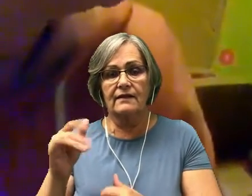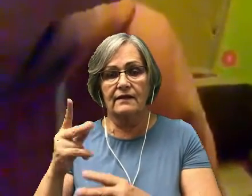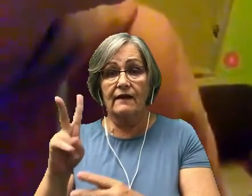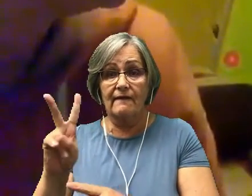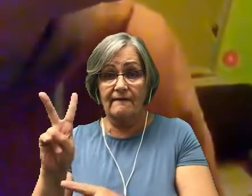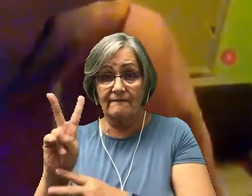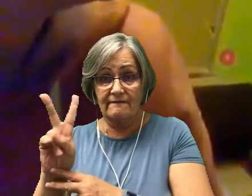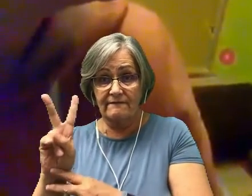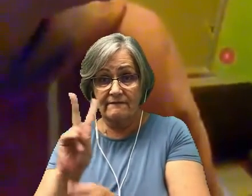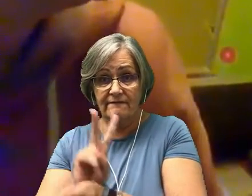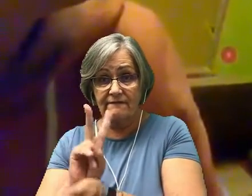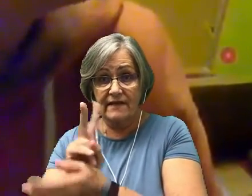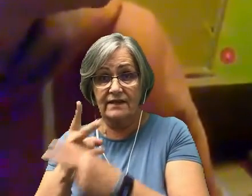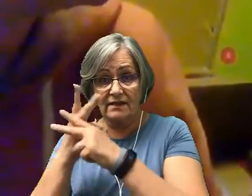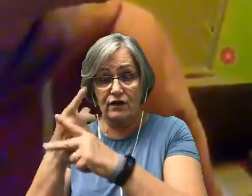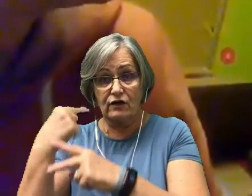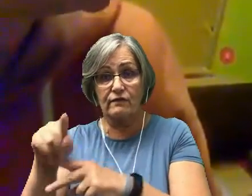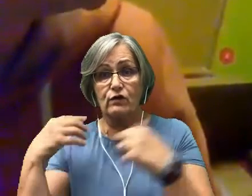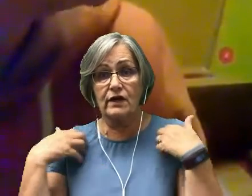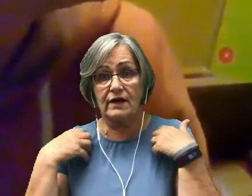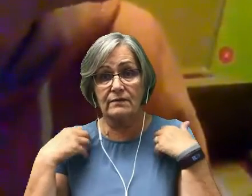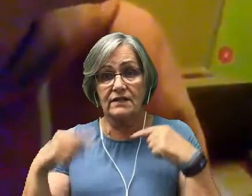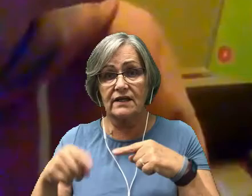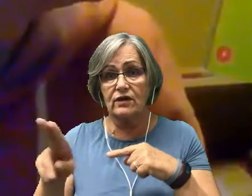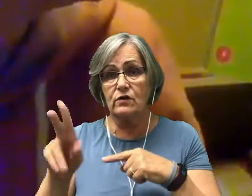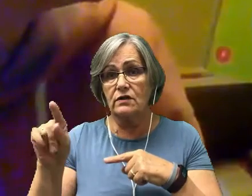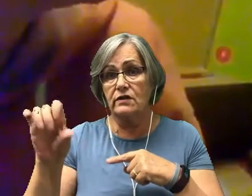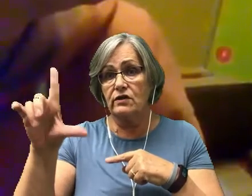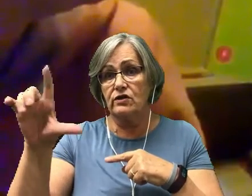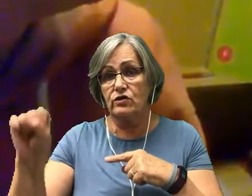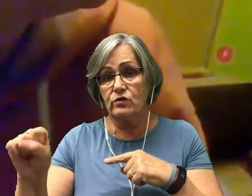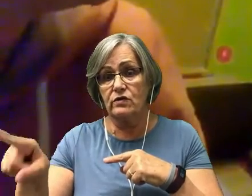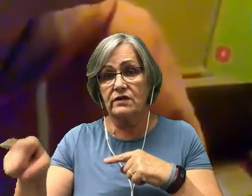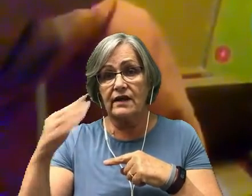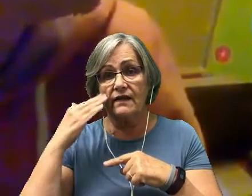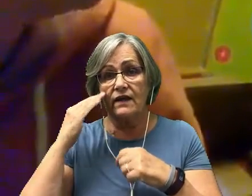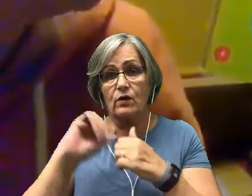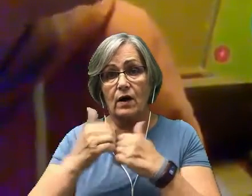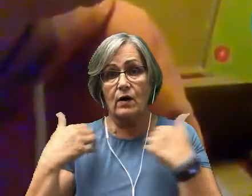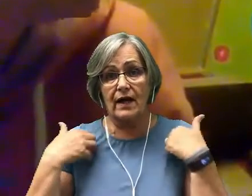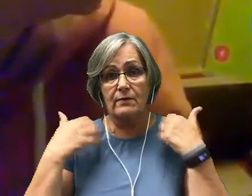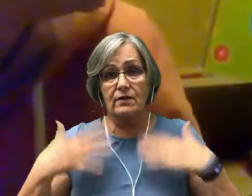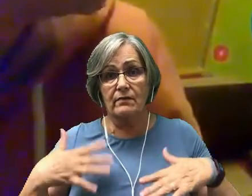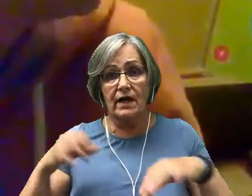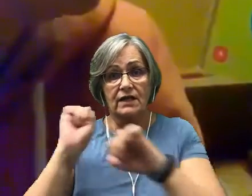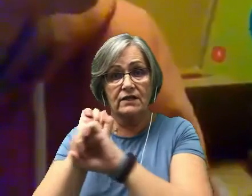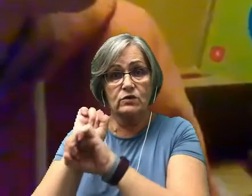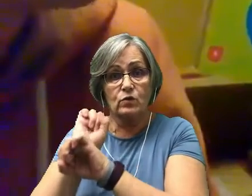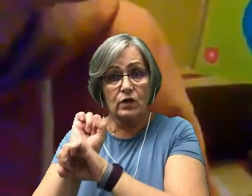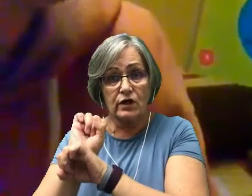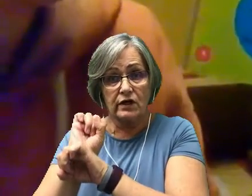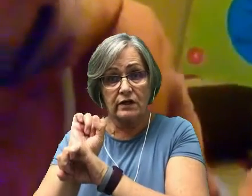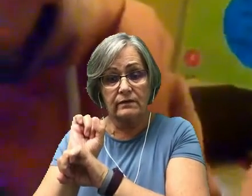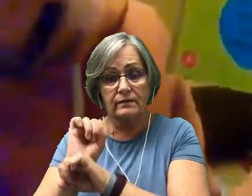Vets care for animals. These doctors check animals with tools. Vets know how animal bodies work.